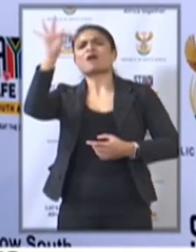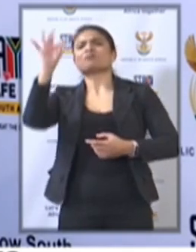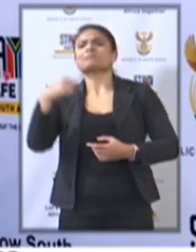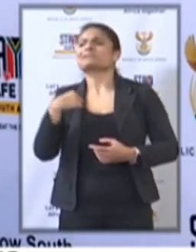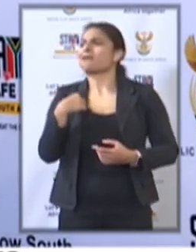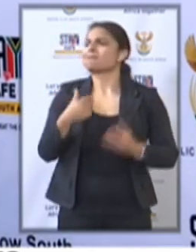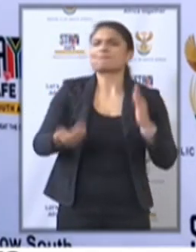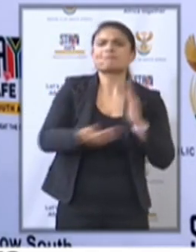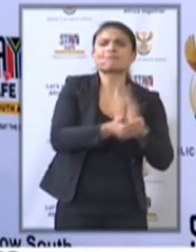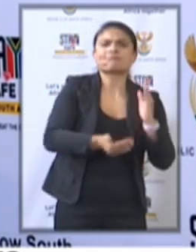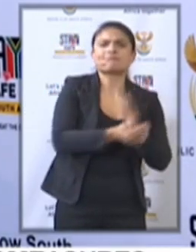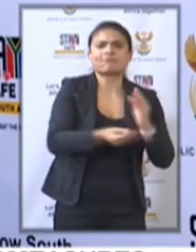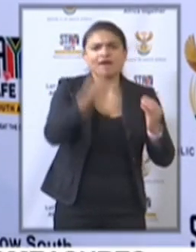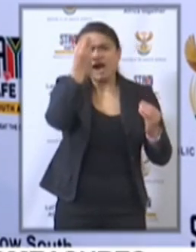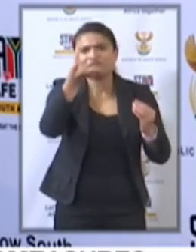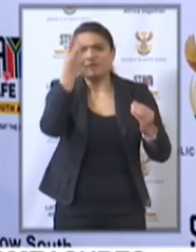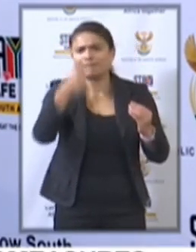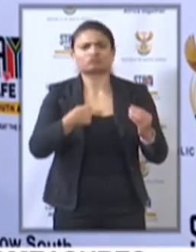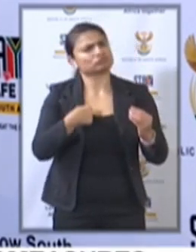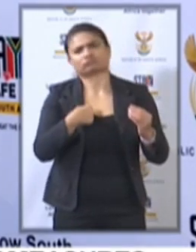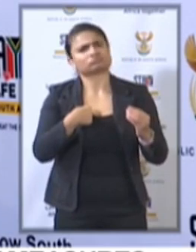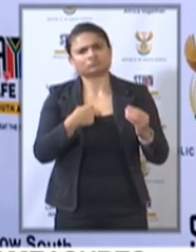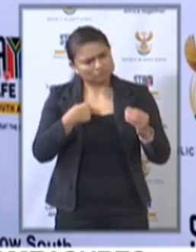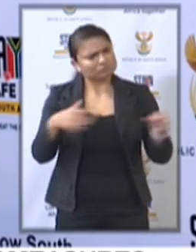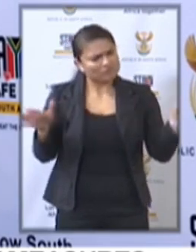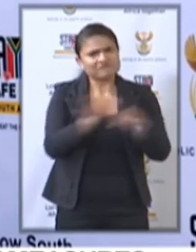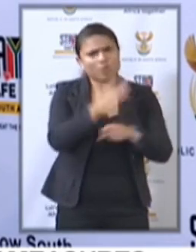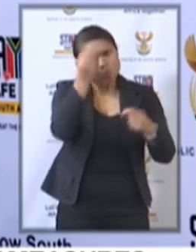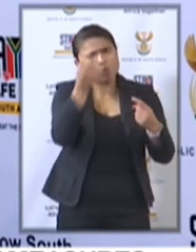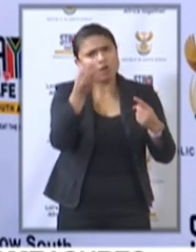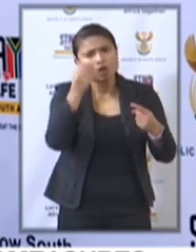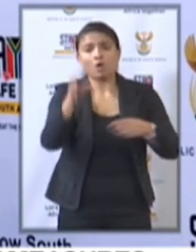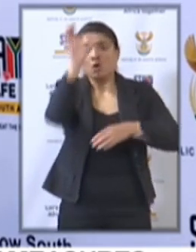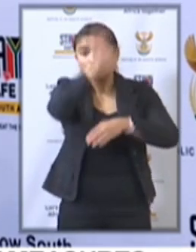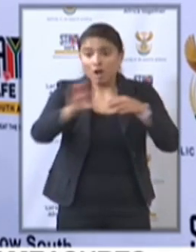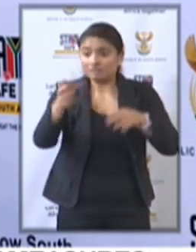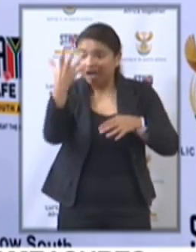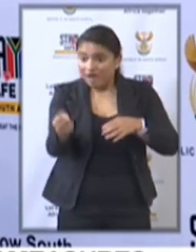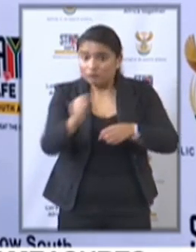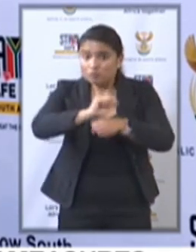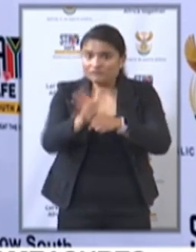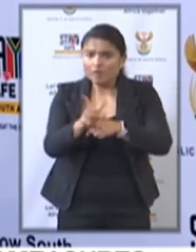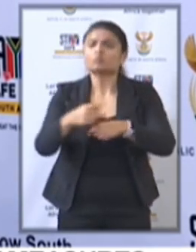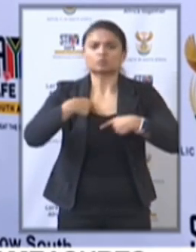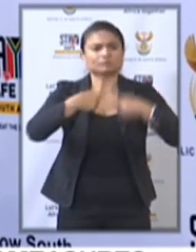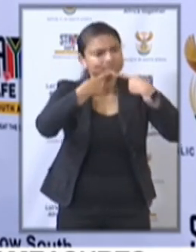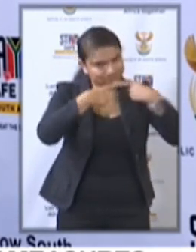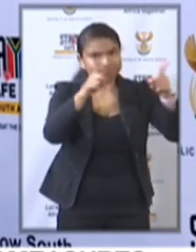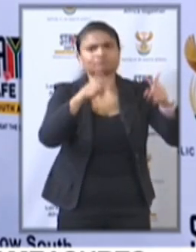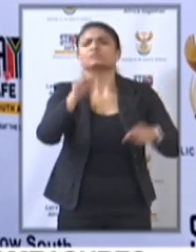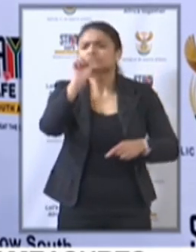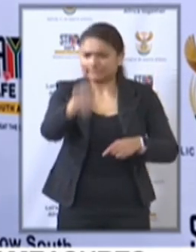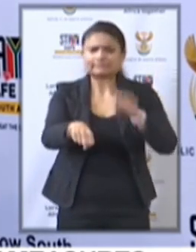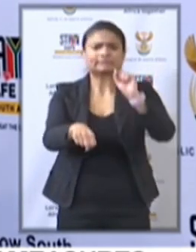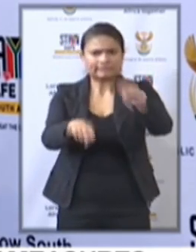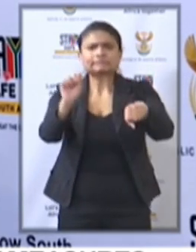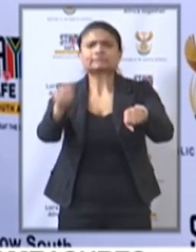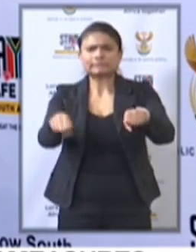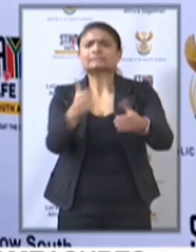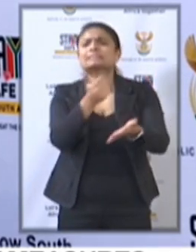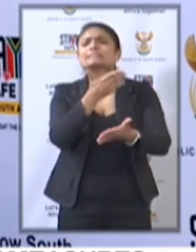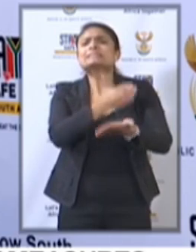information. Do we have infections at colleges? Yes. Community